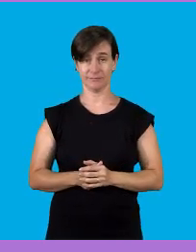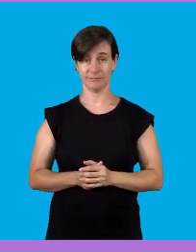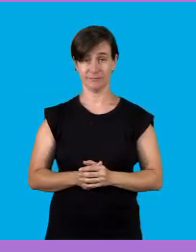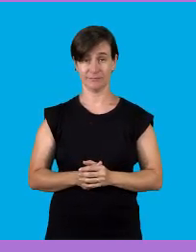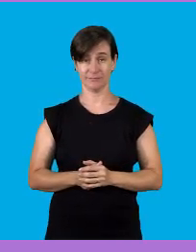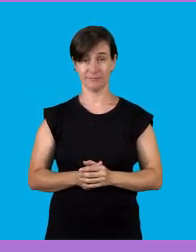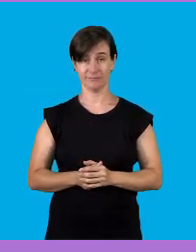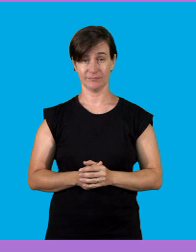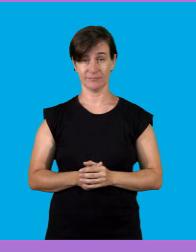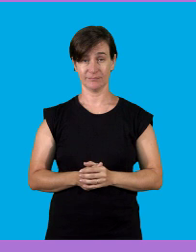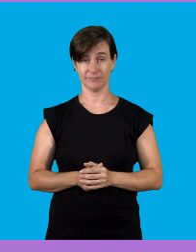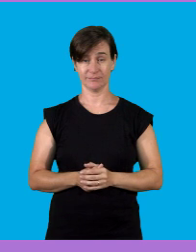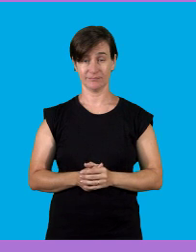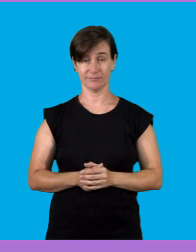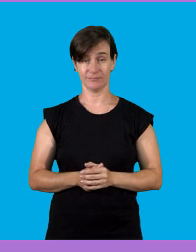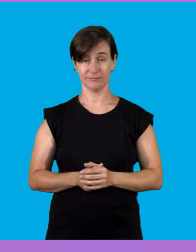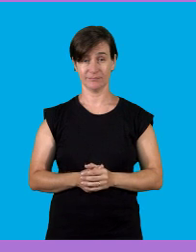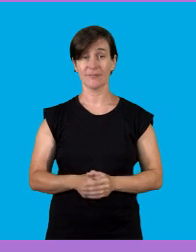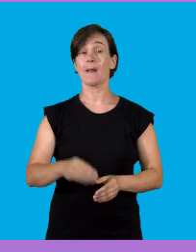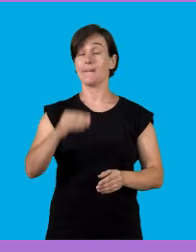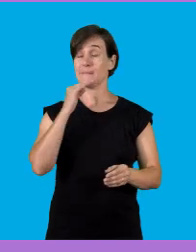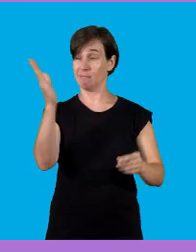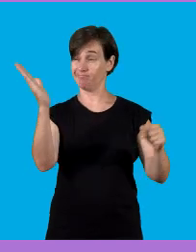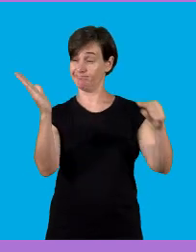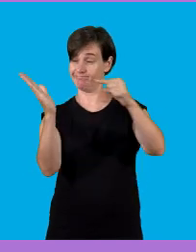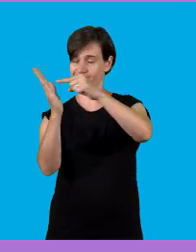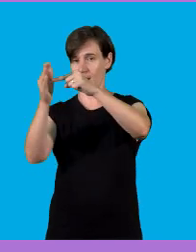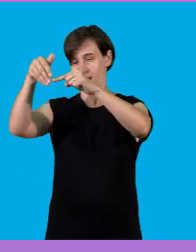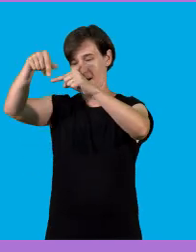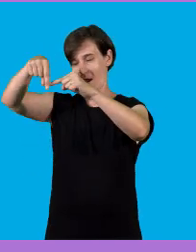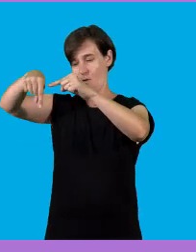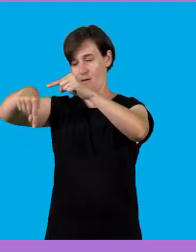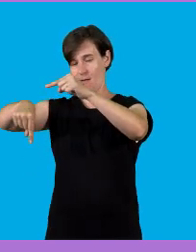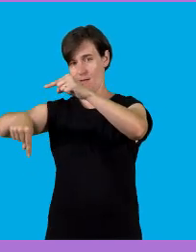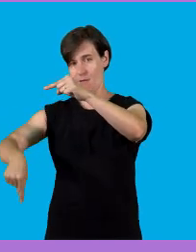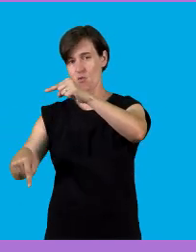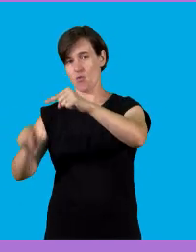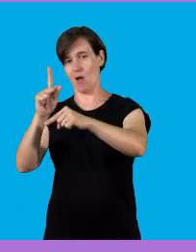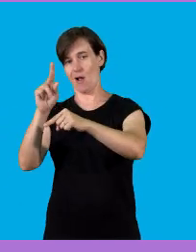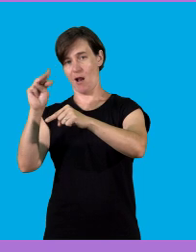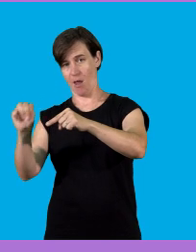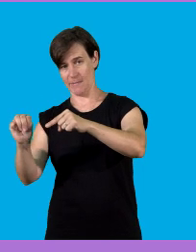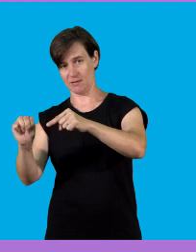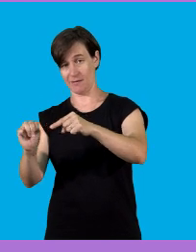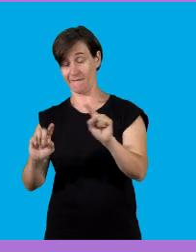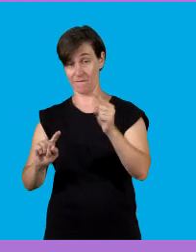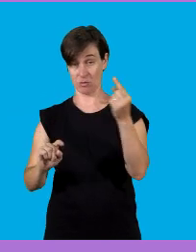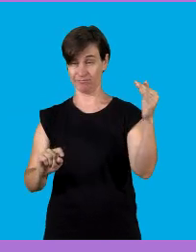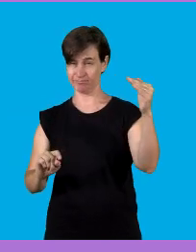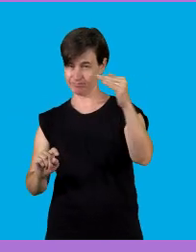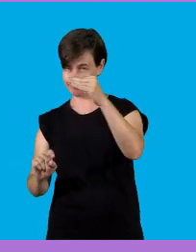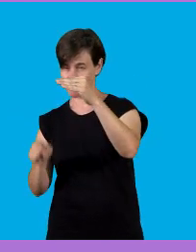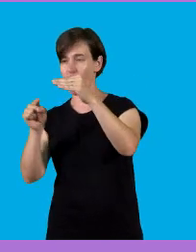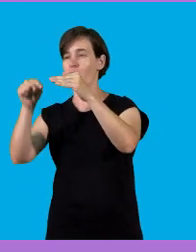So it intersects with this line, right? Now I'm going to move downwards, right? Vertically. So first I moved